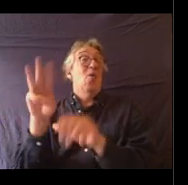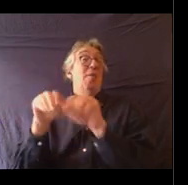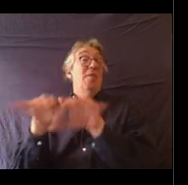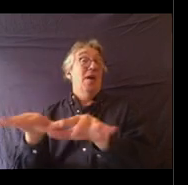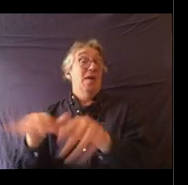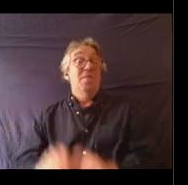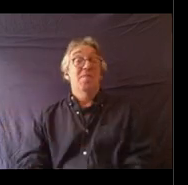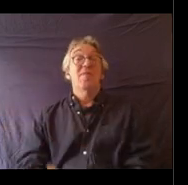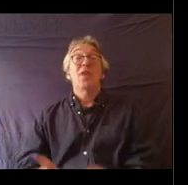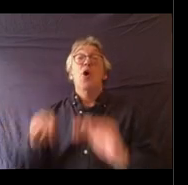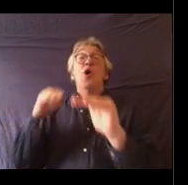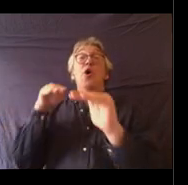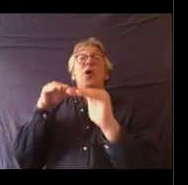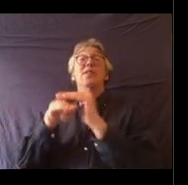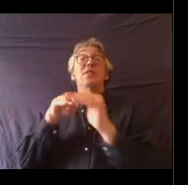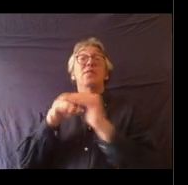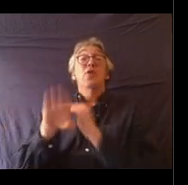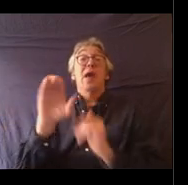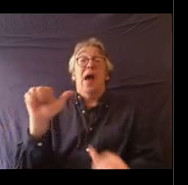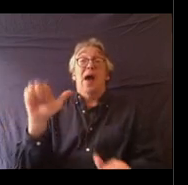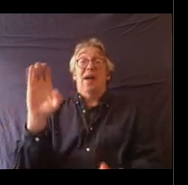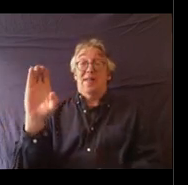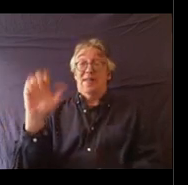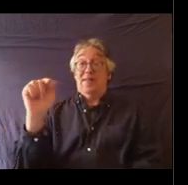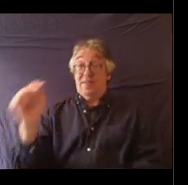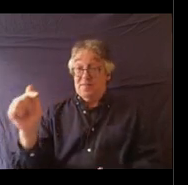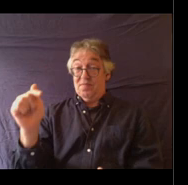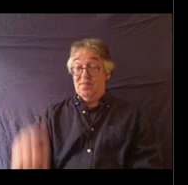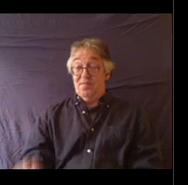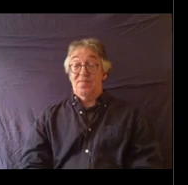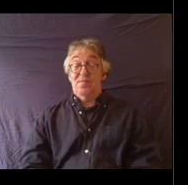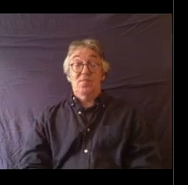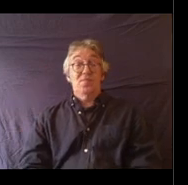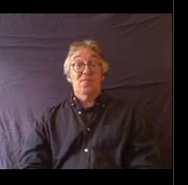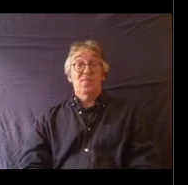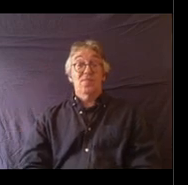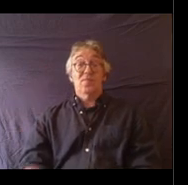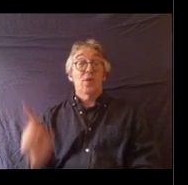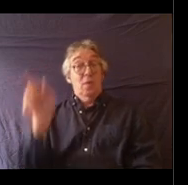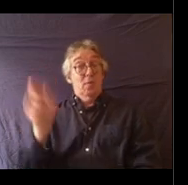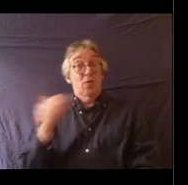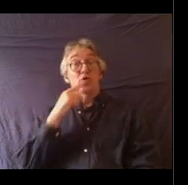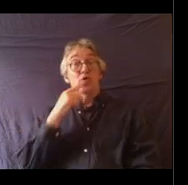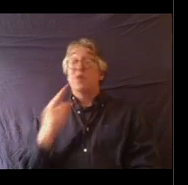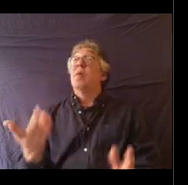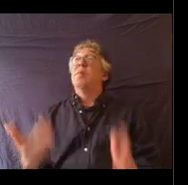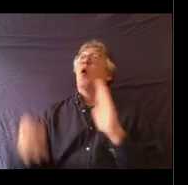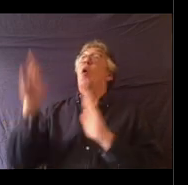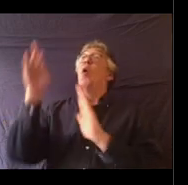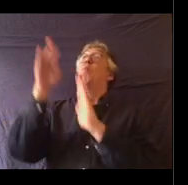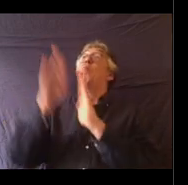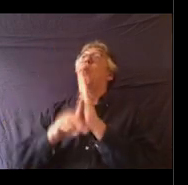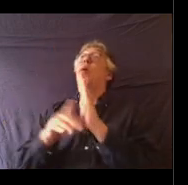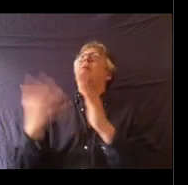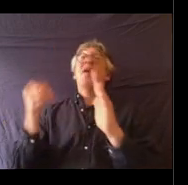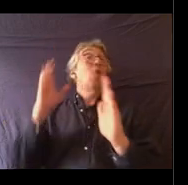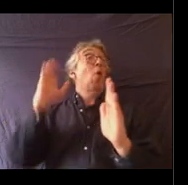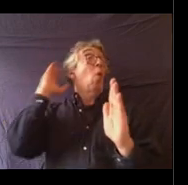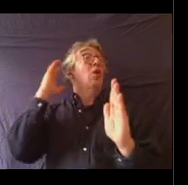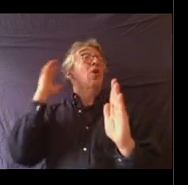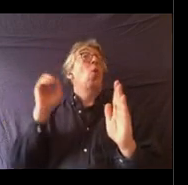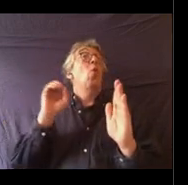the Accessibility Act. Mm-hmm. So the person would like to know, so programs might get audio description, but TV